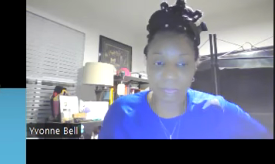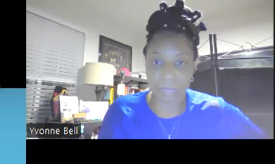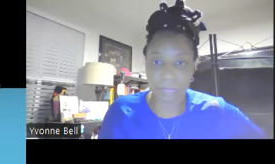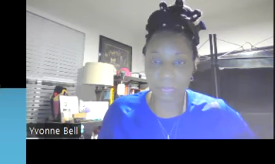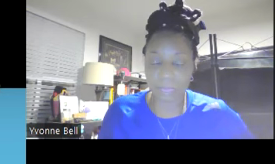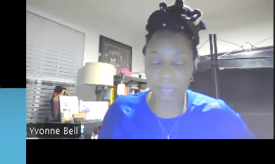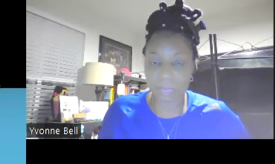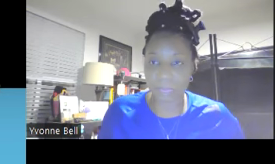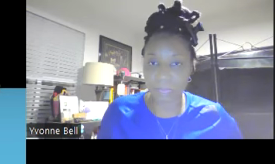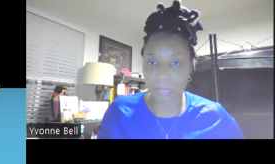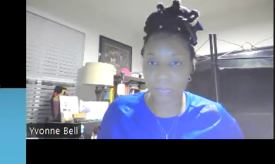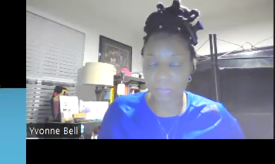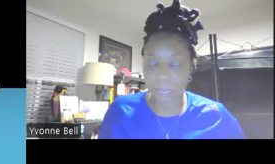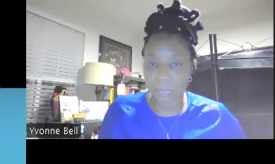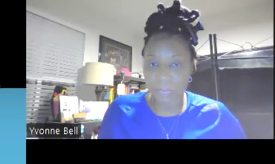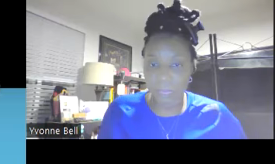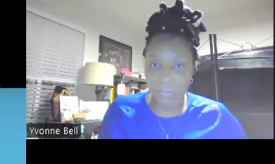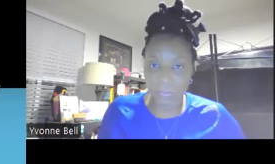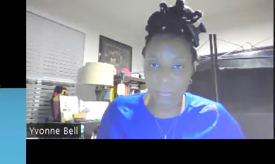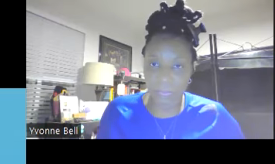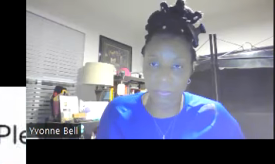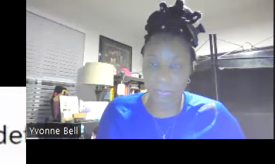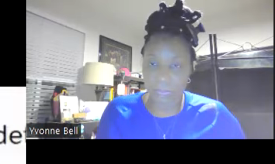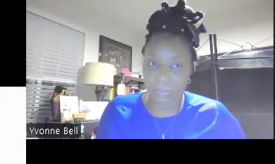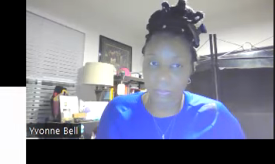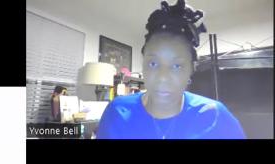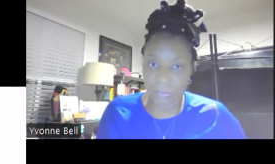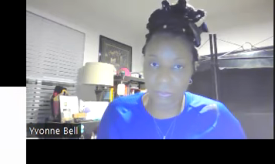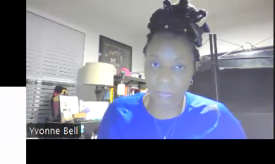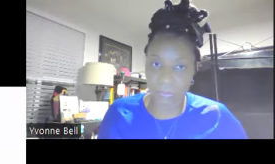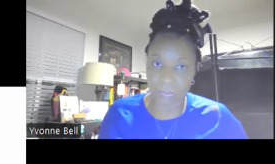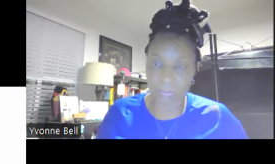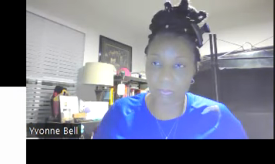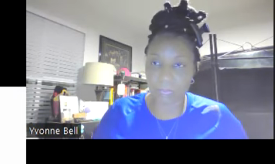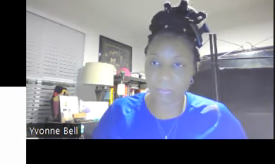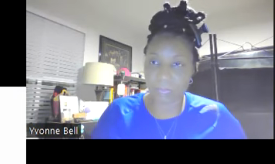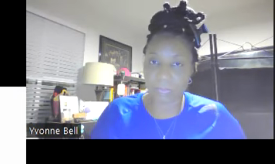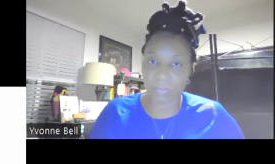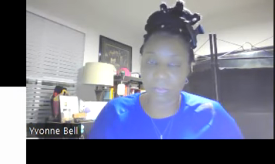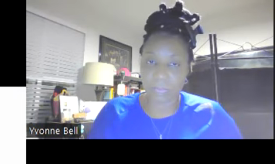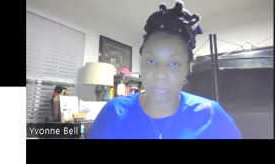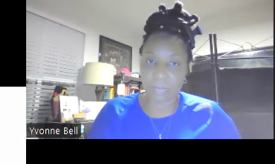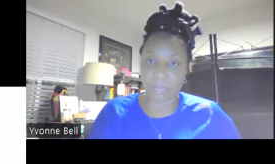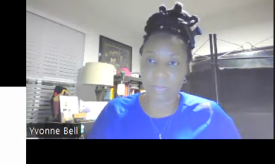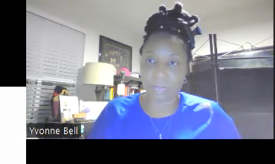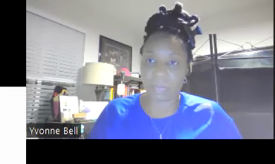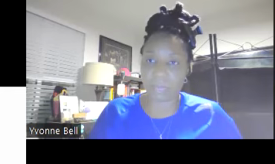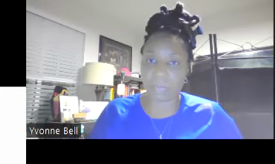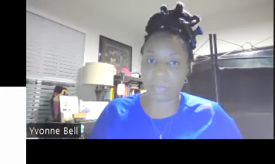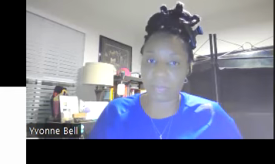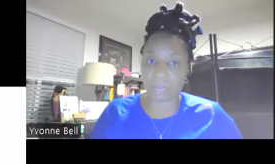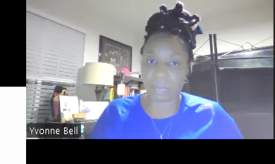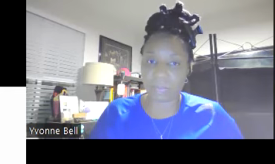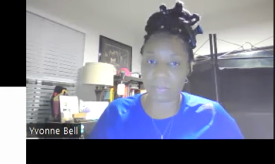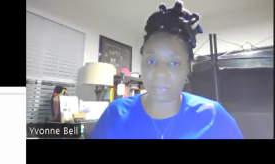Just in case you need to reference information about your license, you'll need to provide the following information to access your occupational license